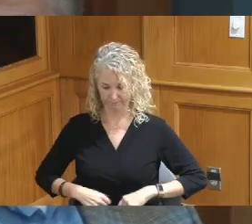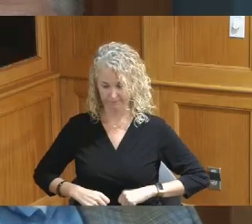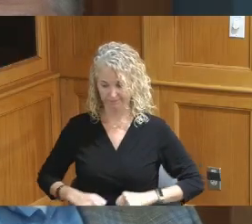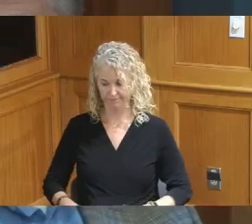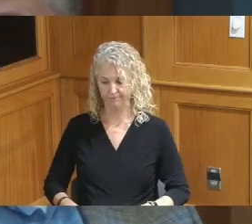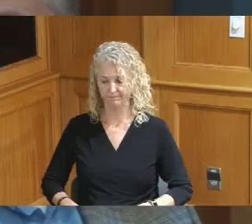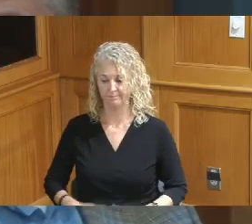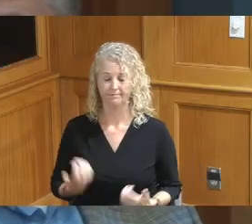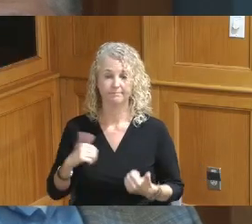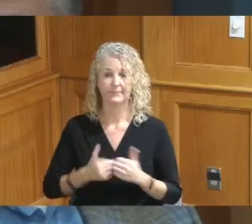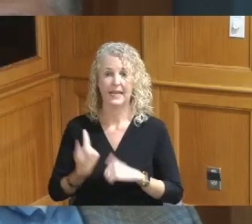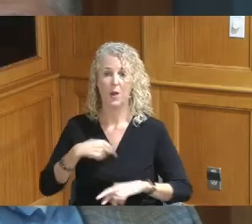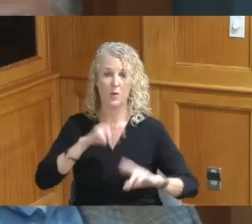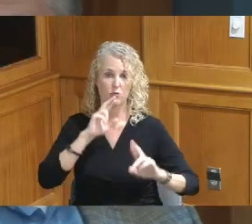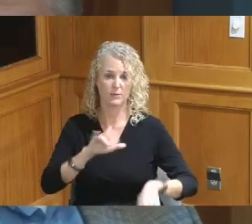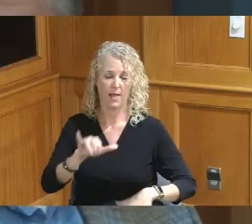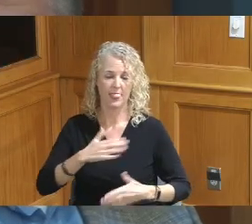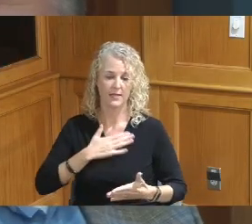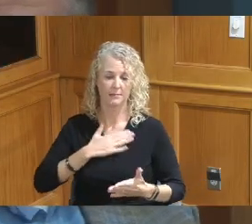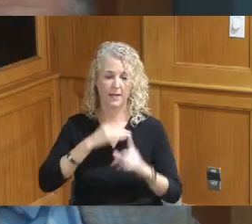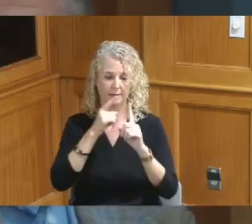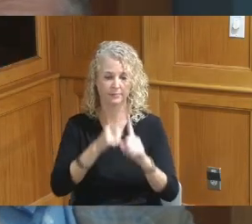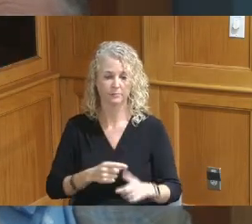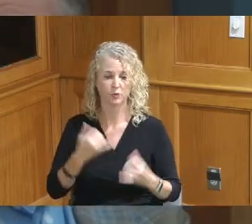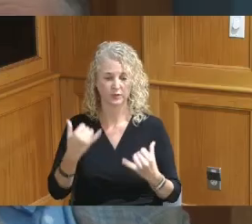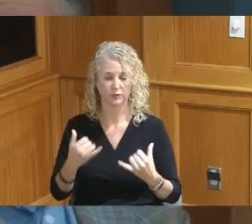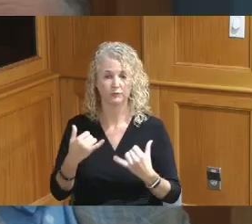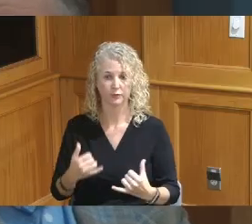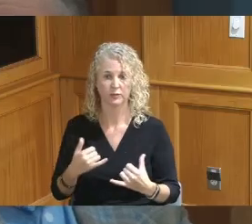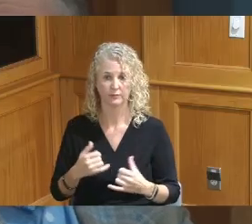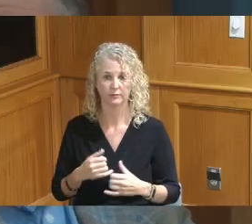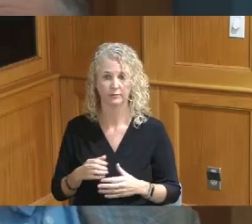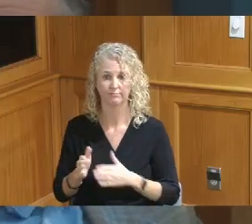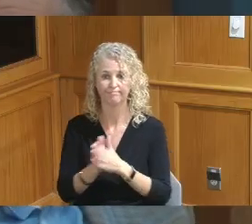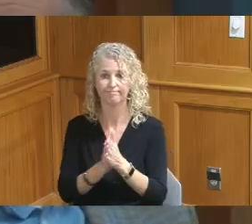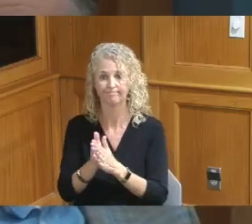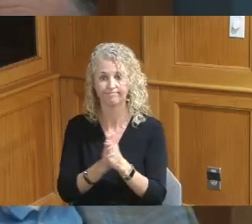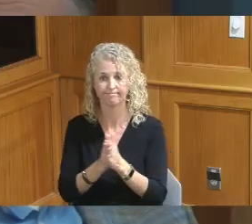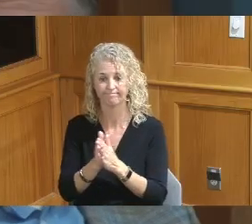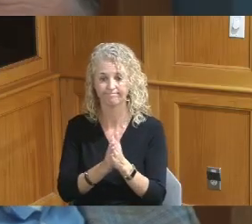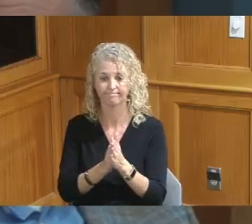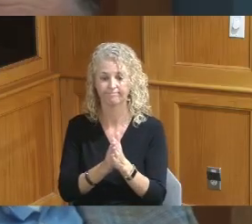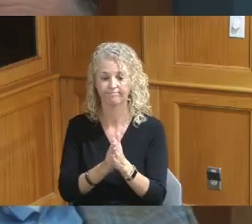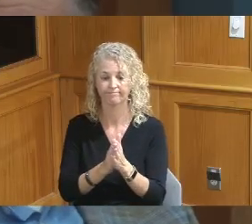on this. But those are the points that I wanted to look at. Incentivizing,